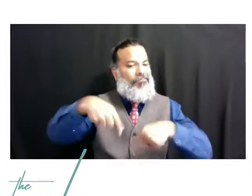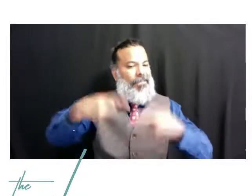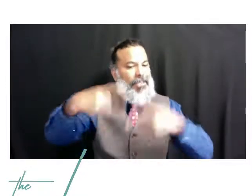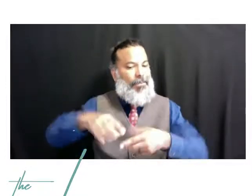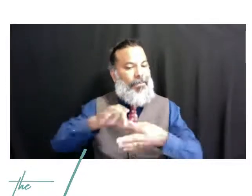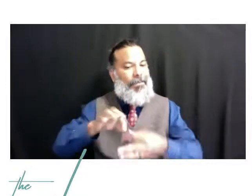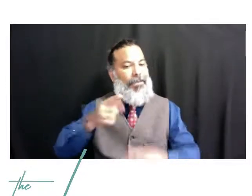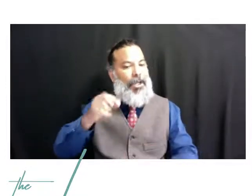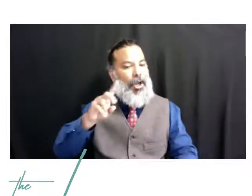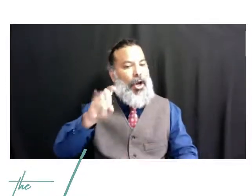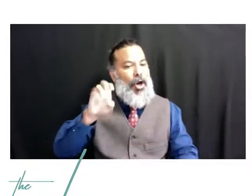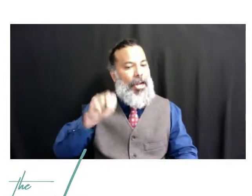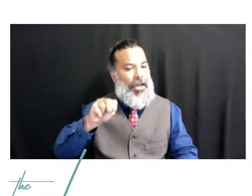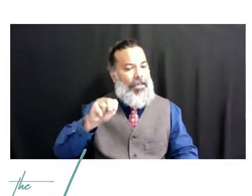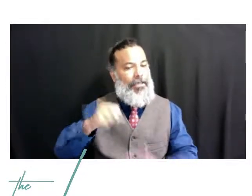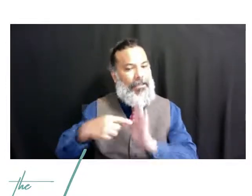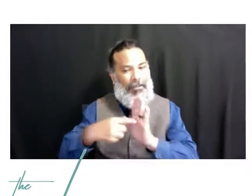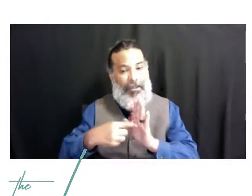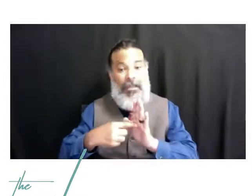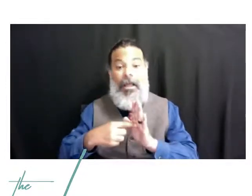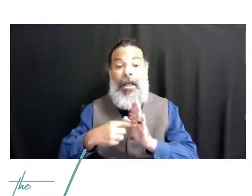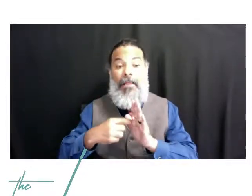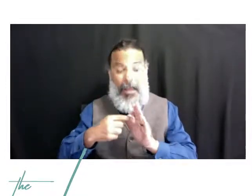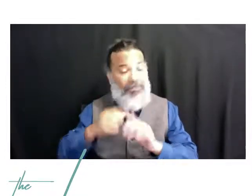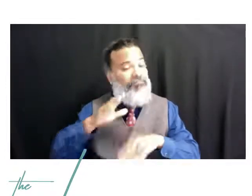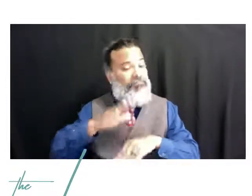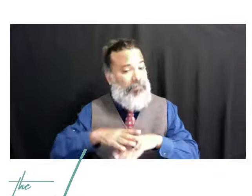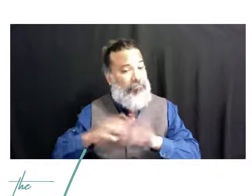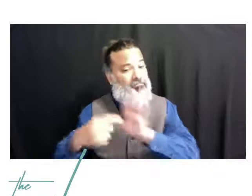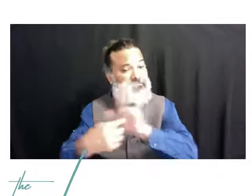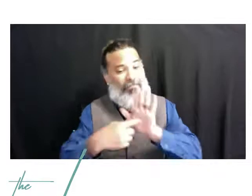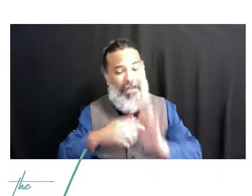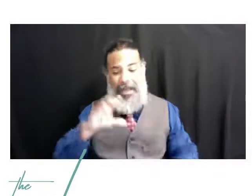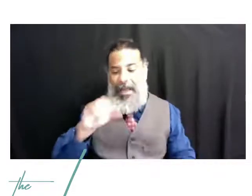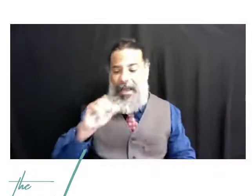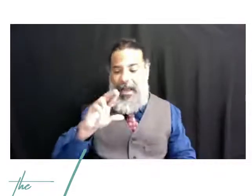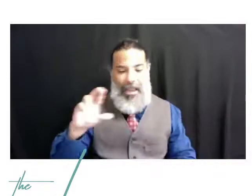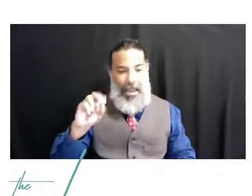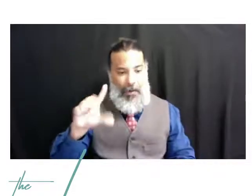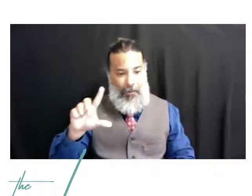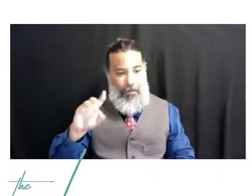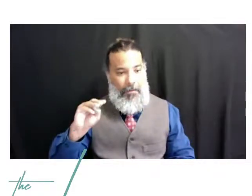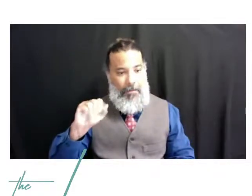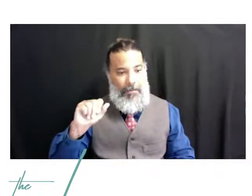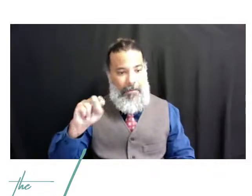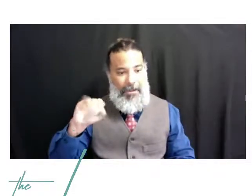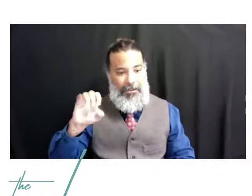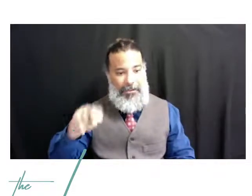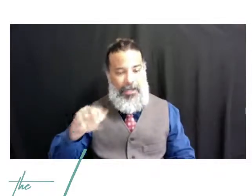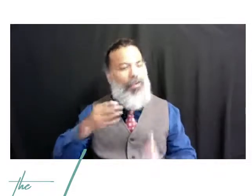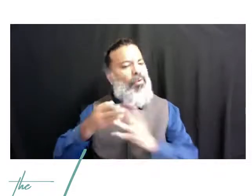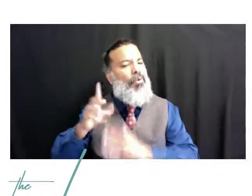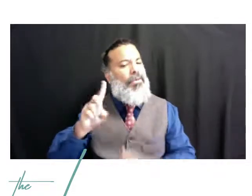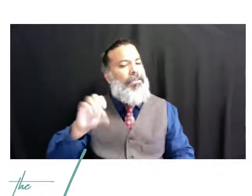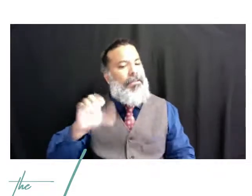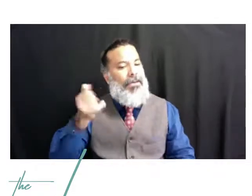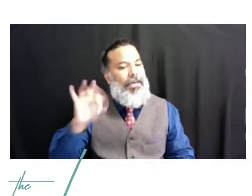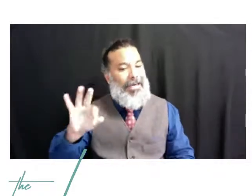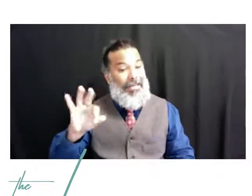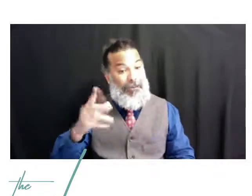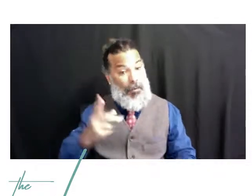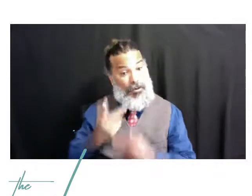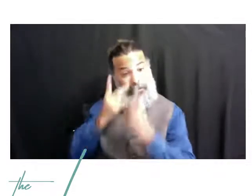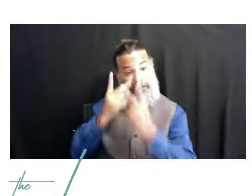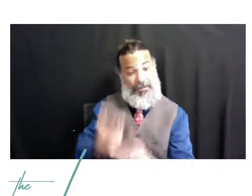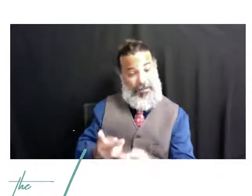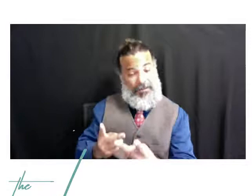the Guardians exhibition, which is currently on display at Carroll Mansion through December 19th. If you wish to visit the Guardians exhibition,